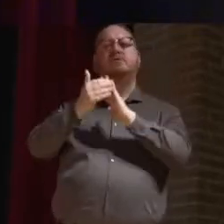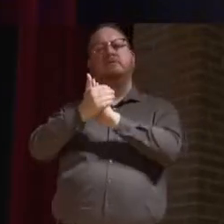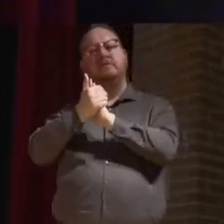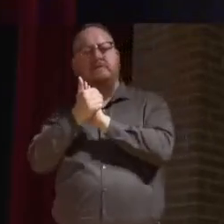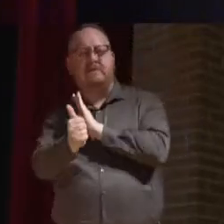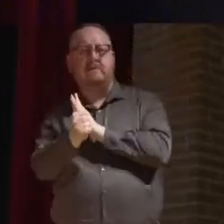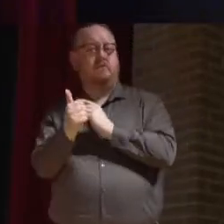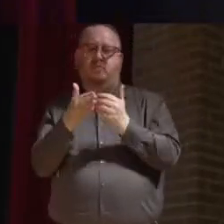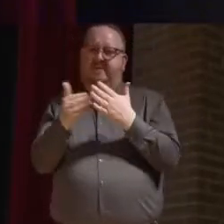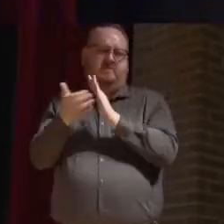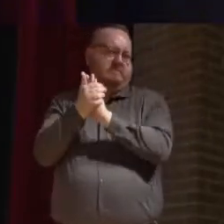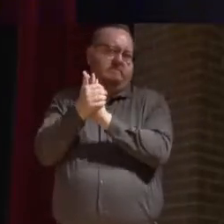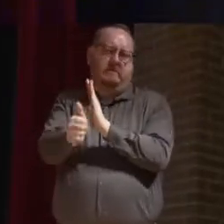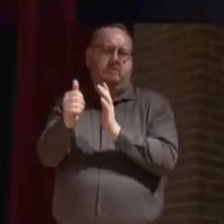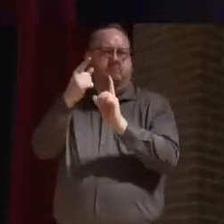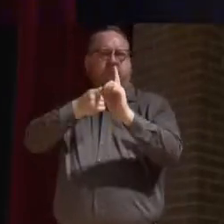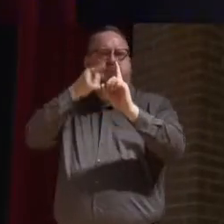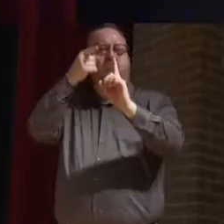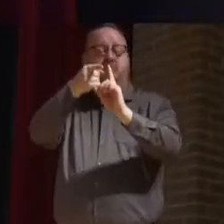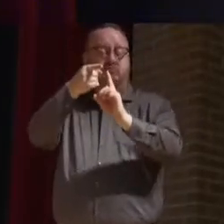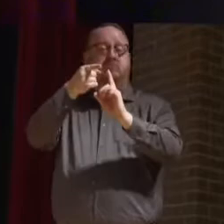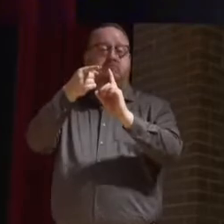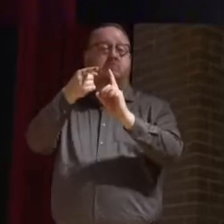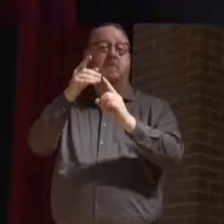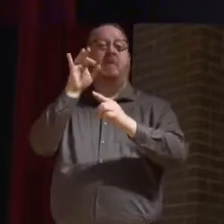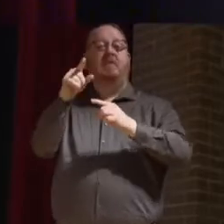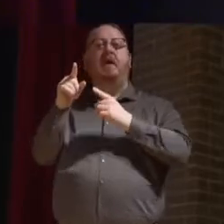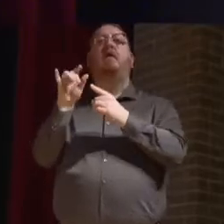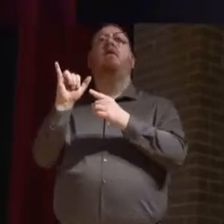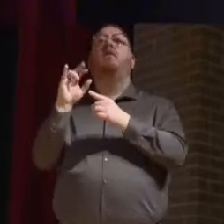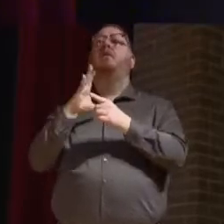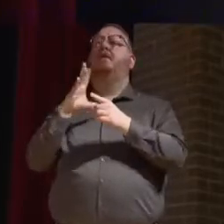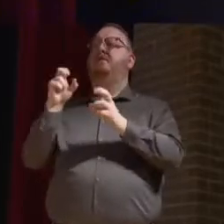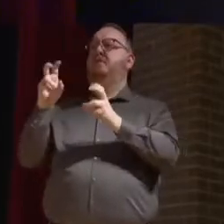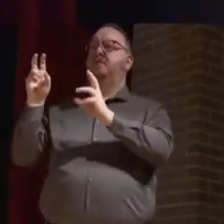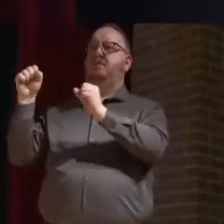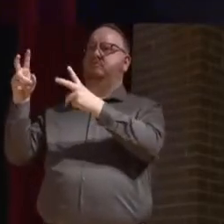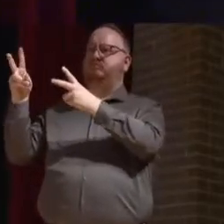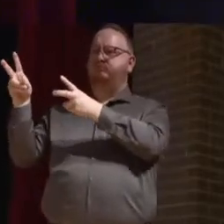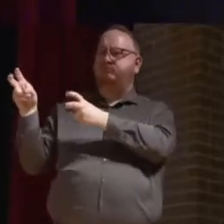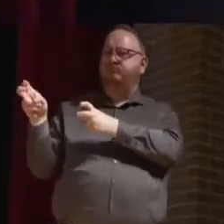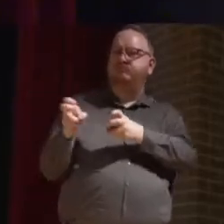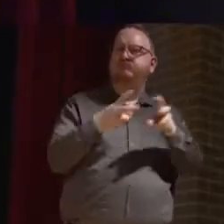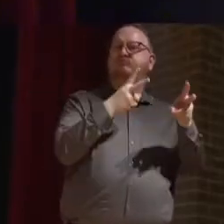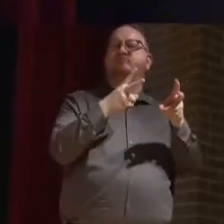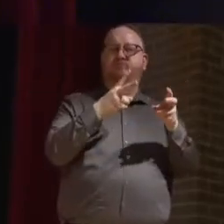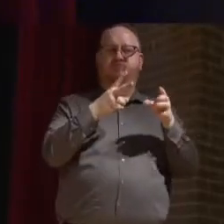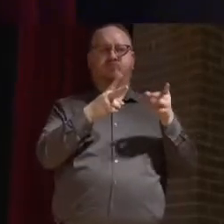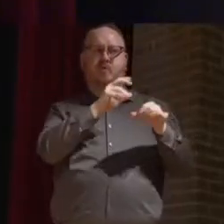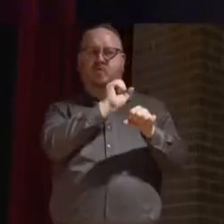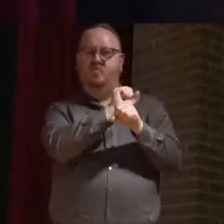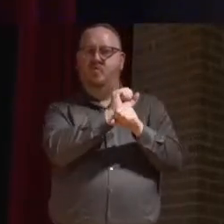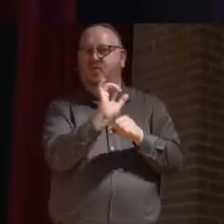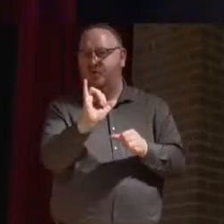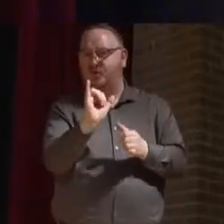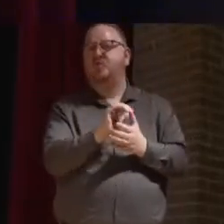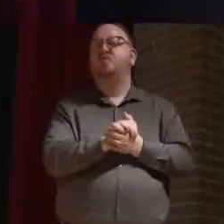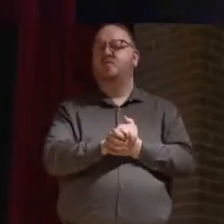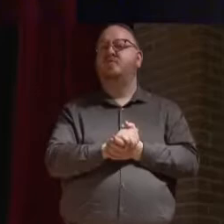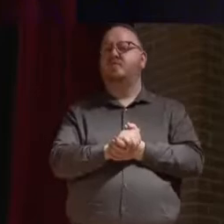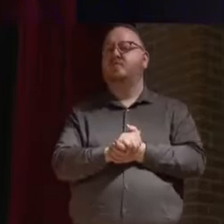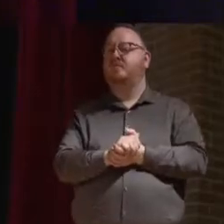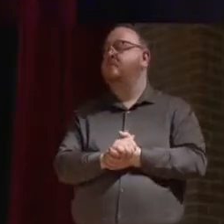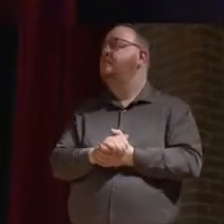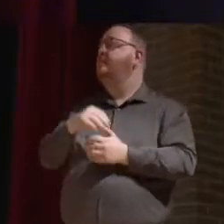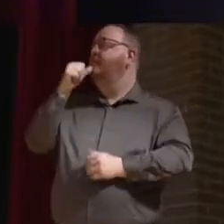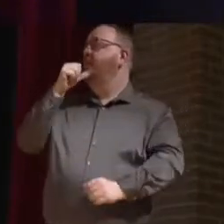whatever that may be. And that could be, kind of pulled over into the workforce. I think that's kind of a lot like what Alan was talking about too. I was thinking about